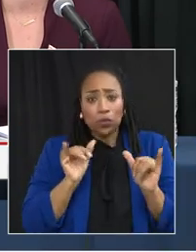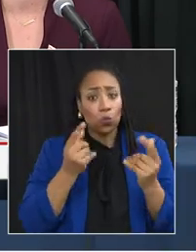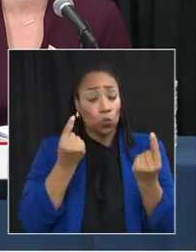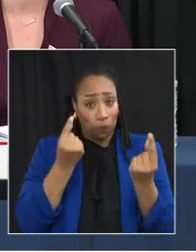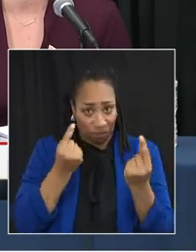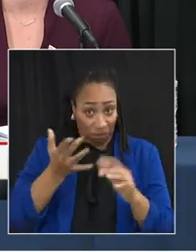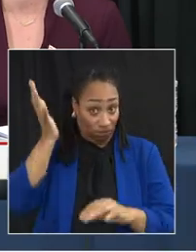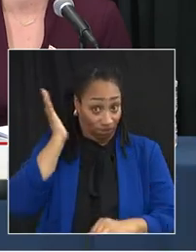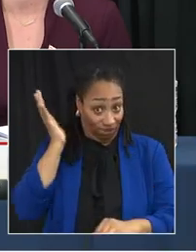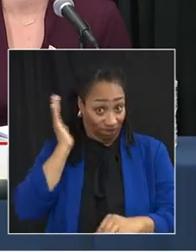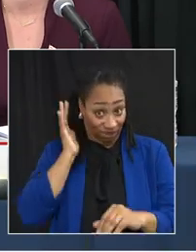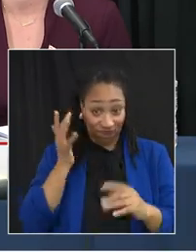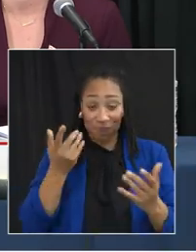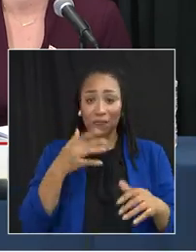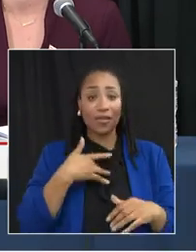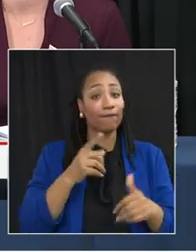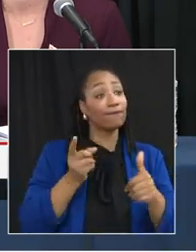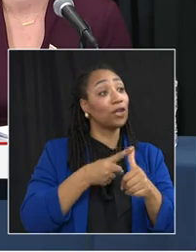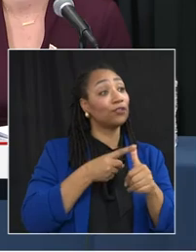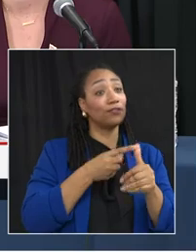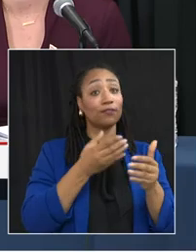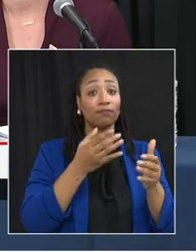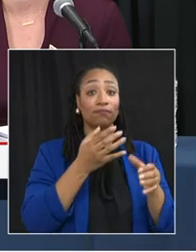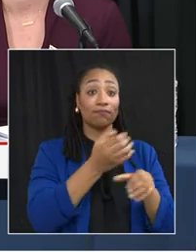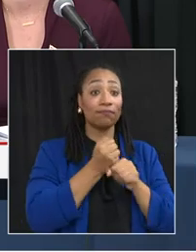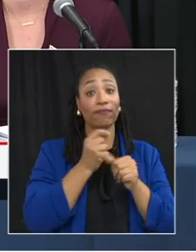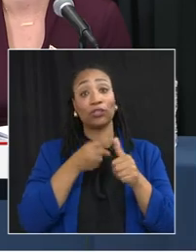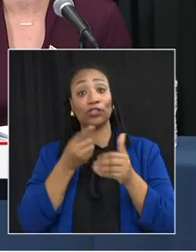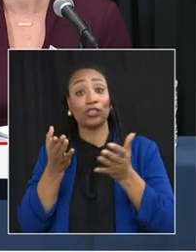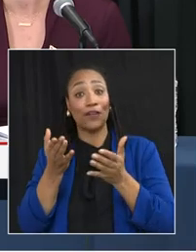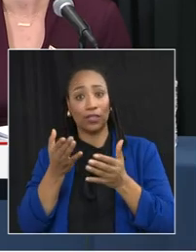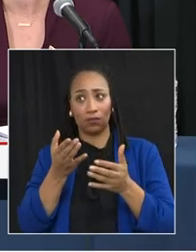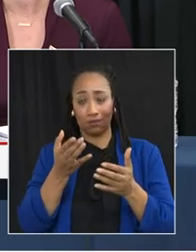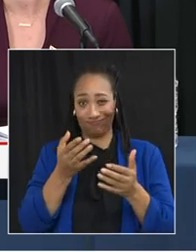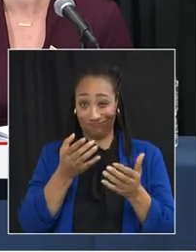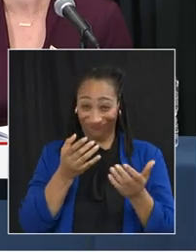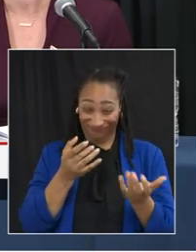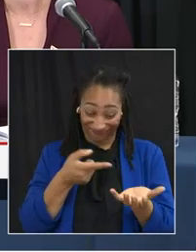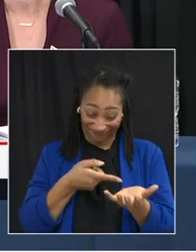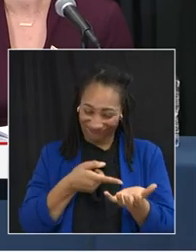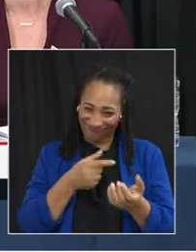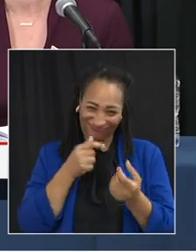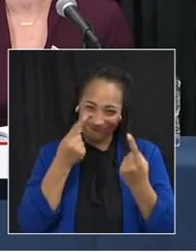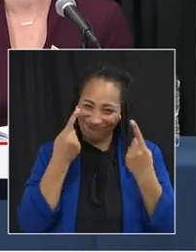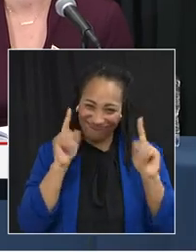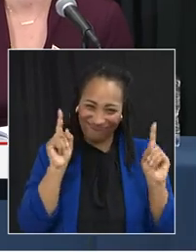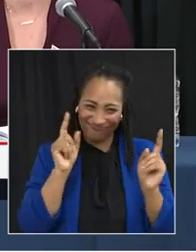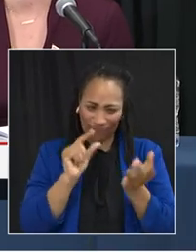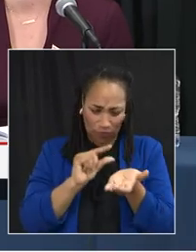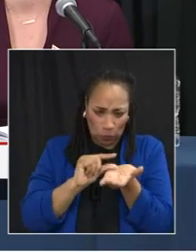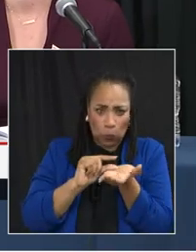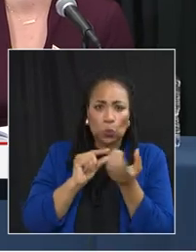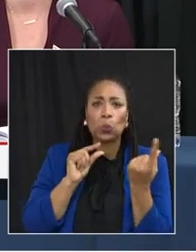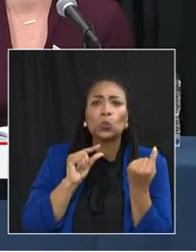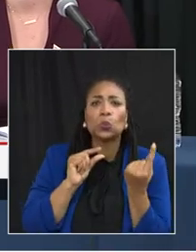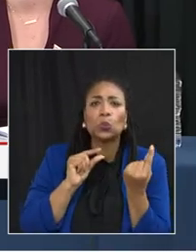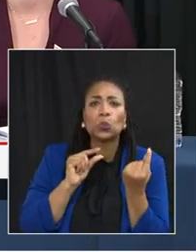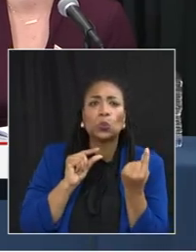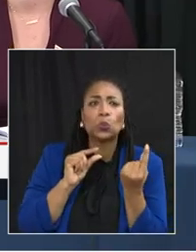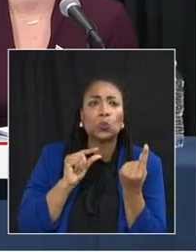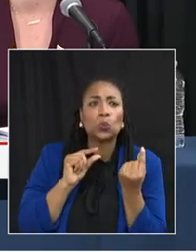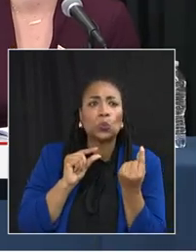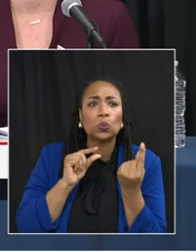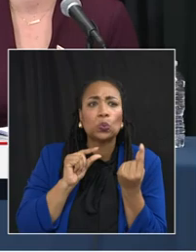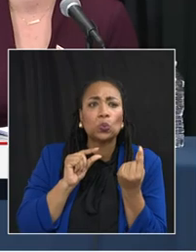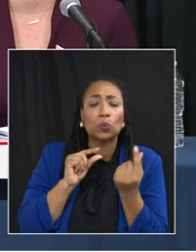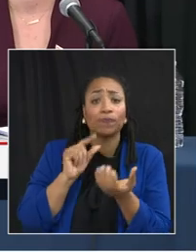working. And so people would also be complaining that they couldn't ever know if HPAP was